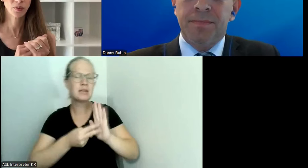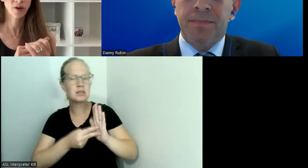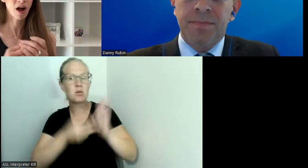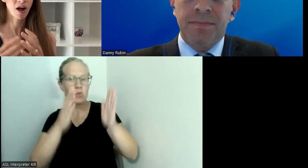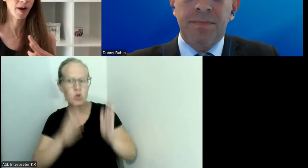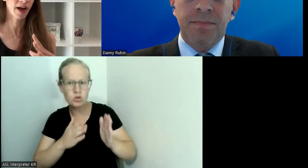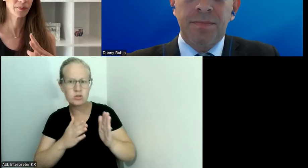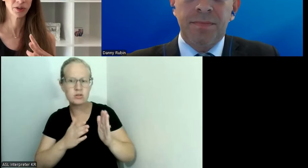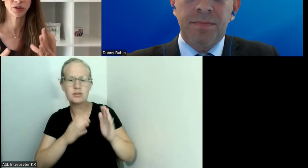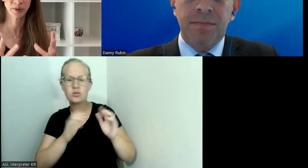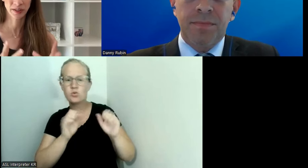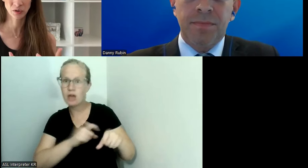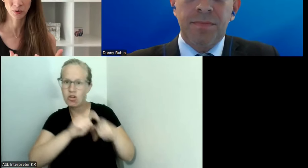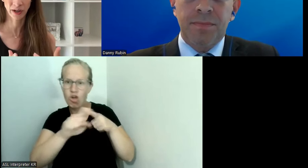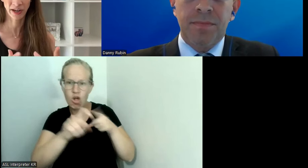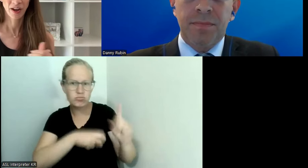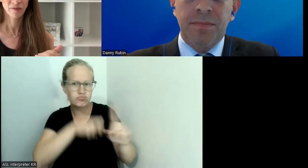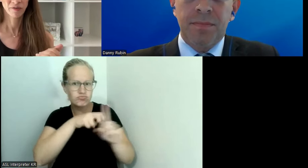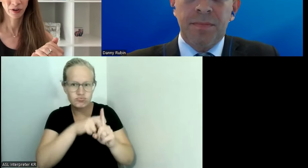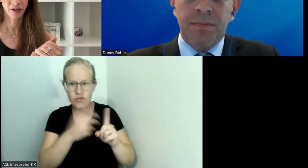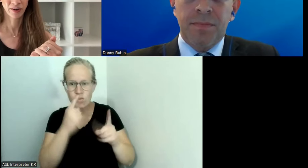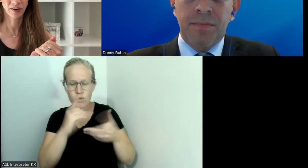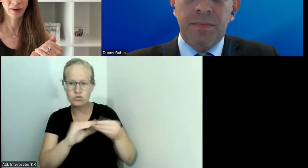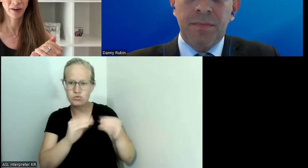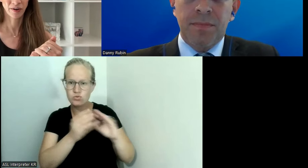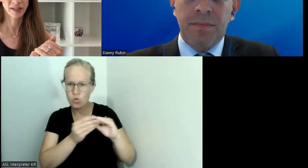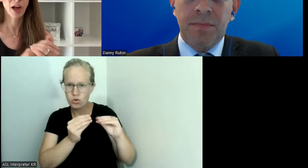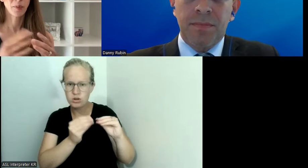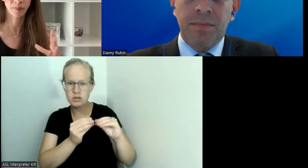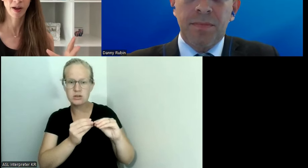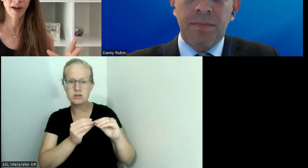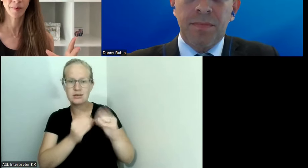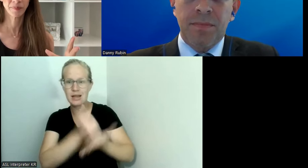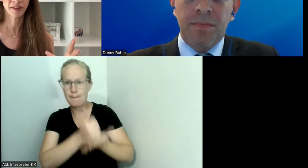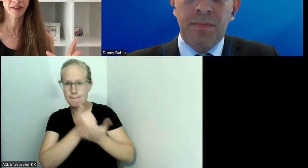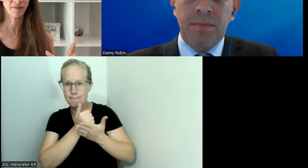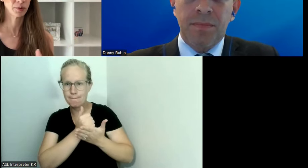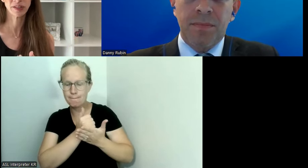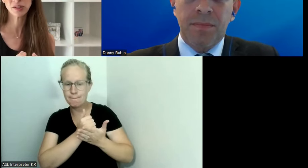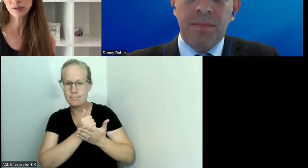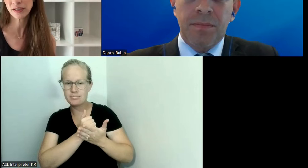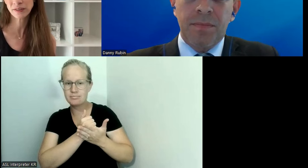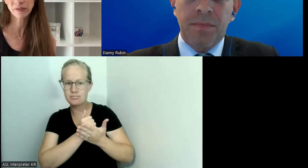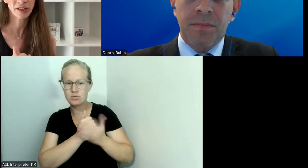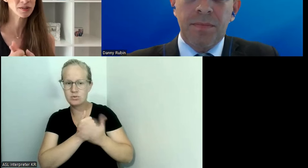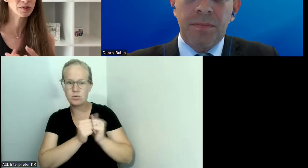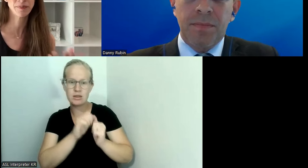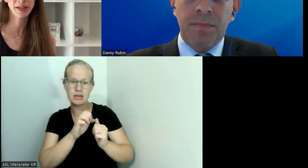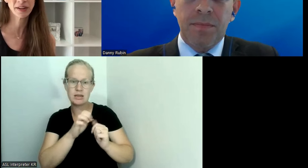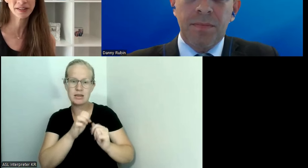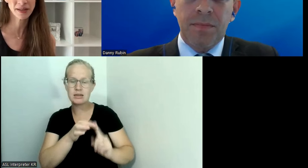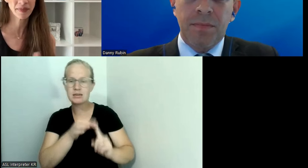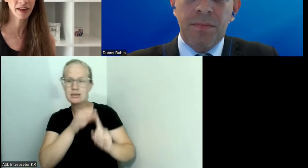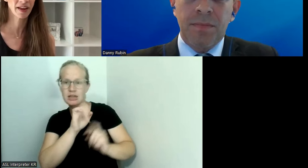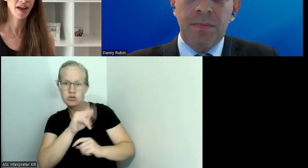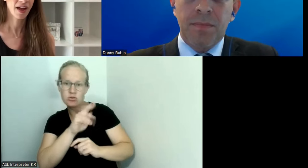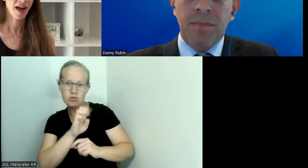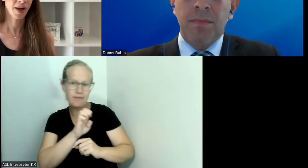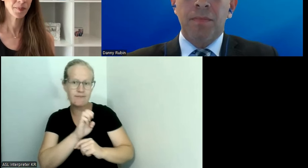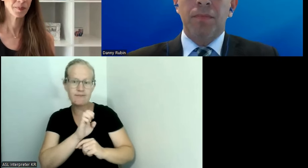you can call upon when you're doing a story for, uh, to help, um, give you an exclusive, exclusive beat on